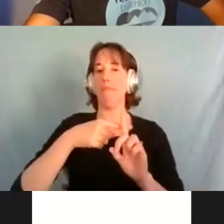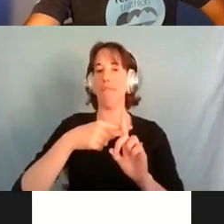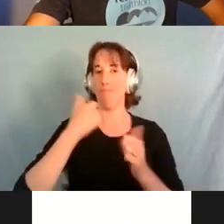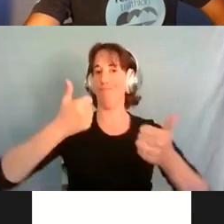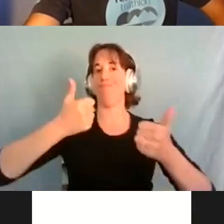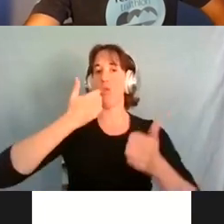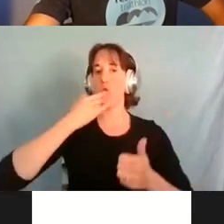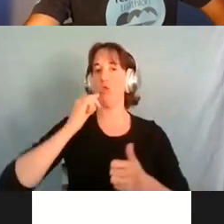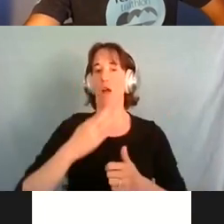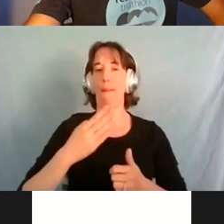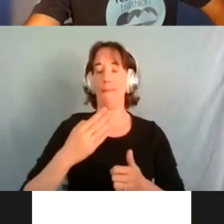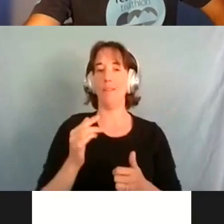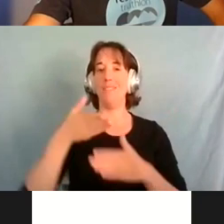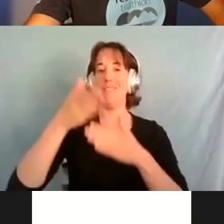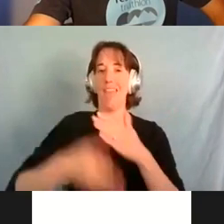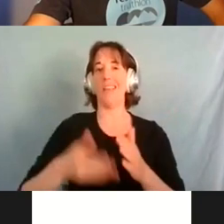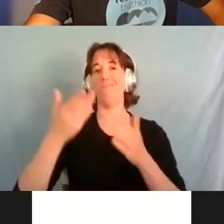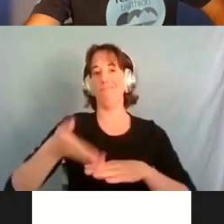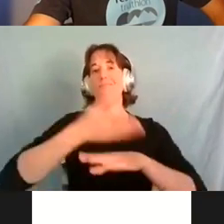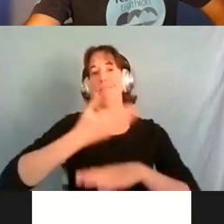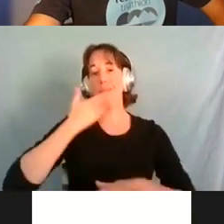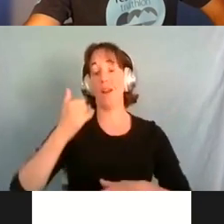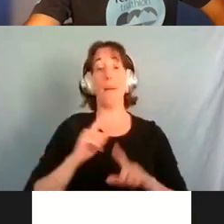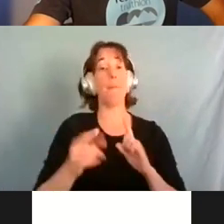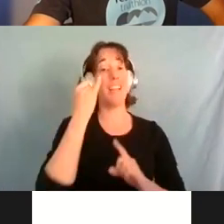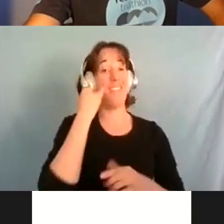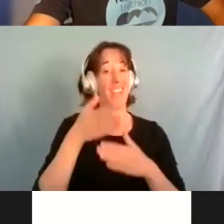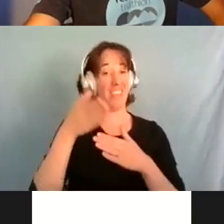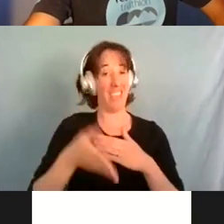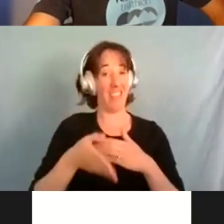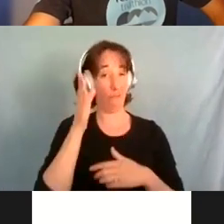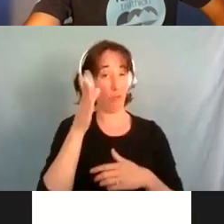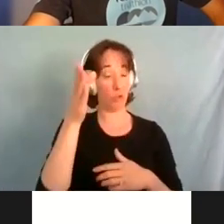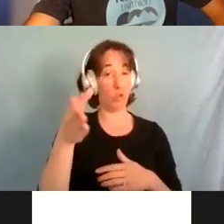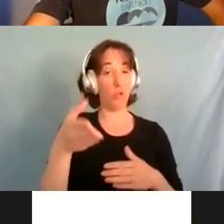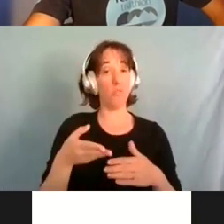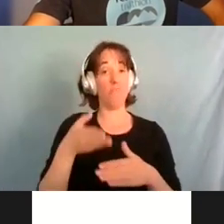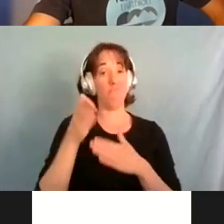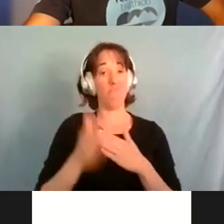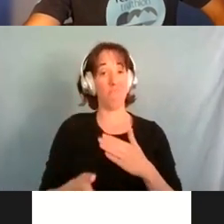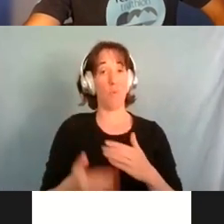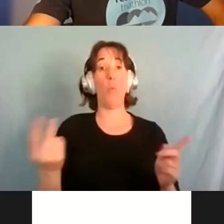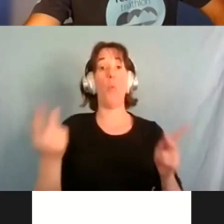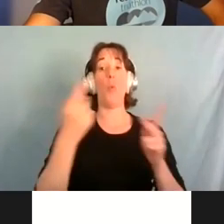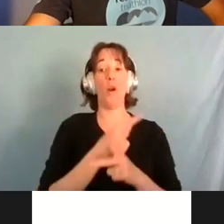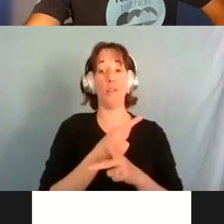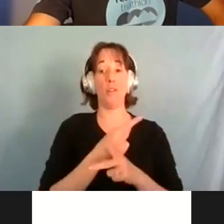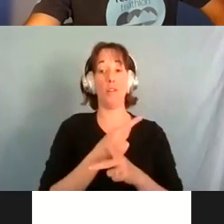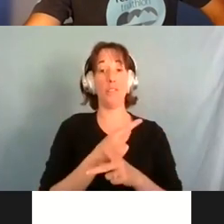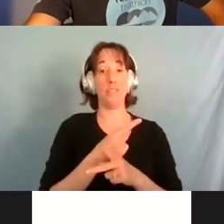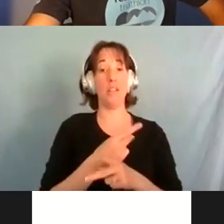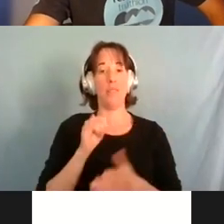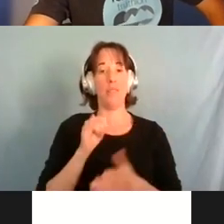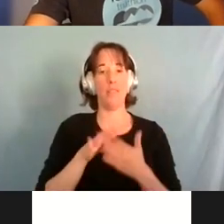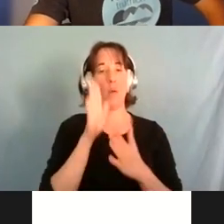in a better position, right? But if you ended up in a worse position in the future, that will be a negative value probably, right?